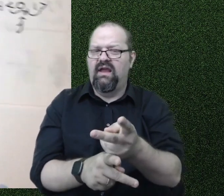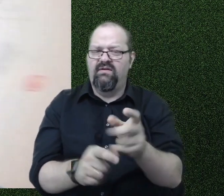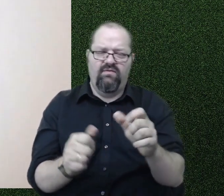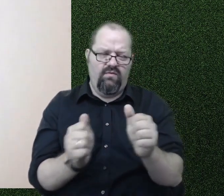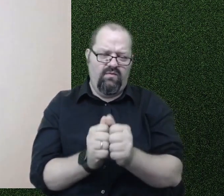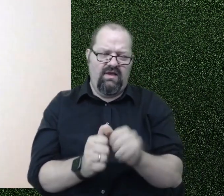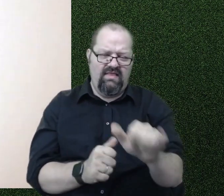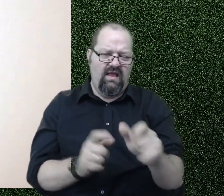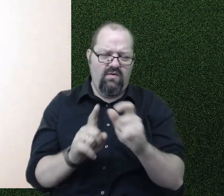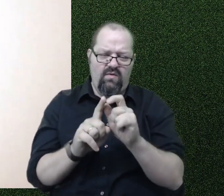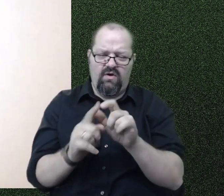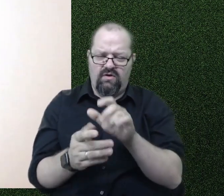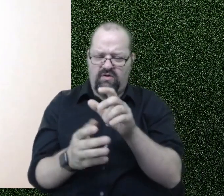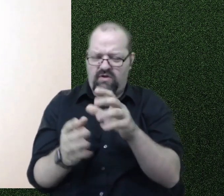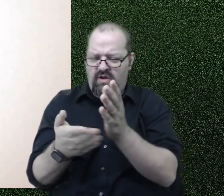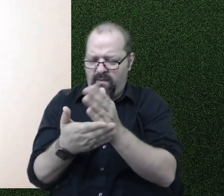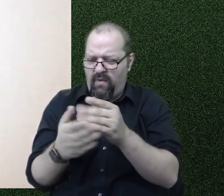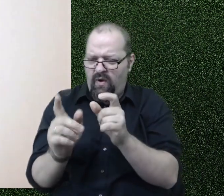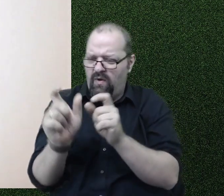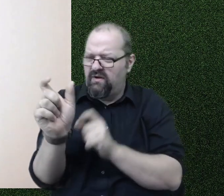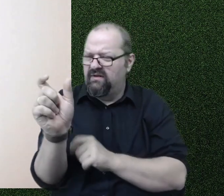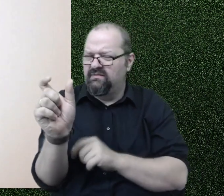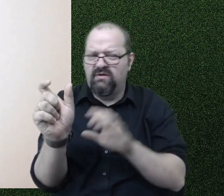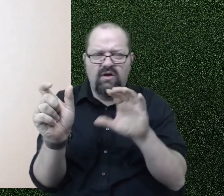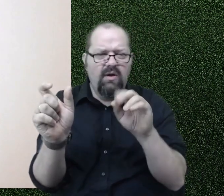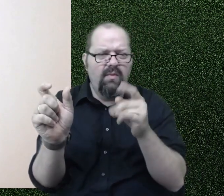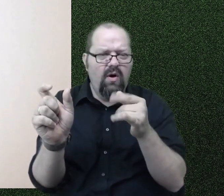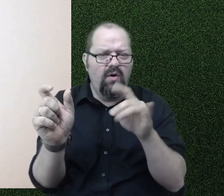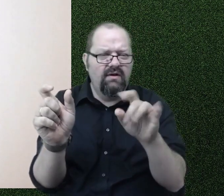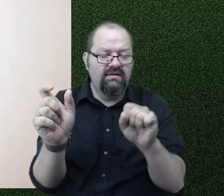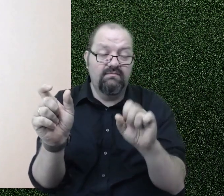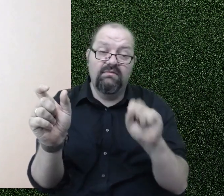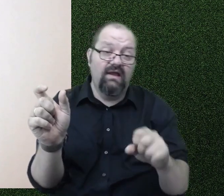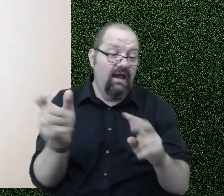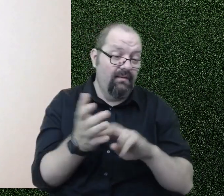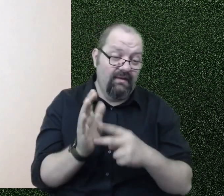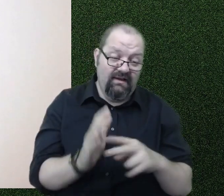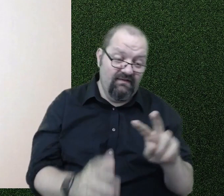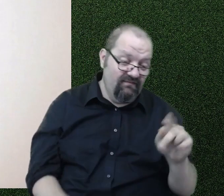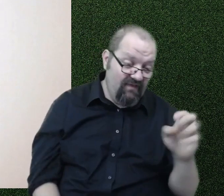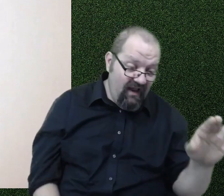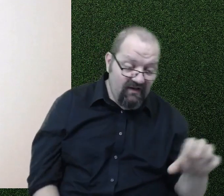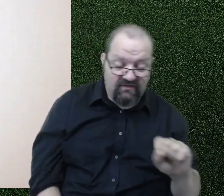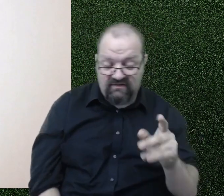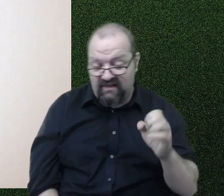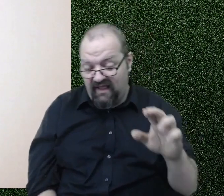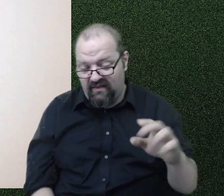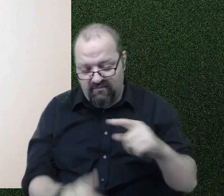aware that components could be referring to scalar components or vector components.